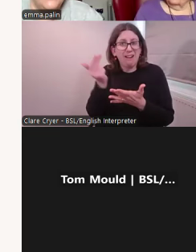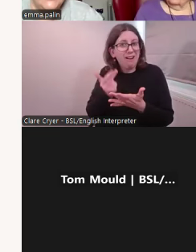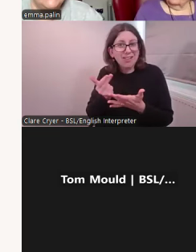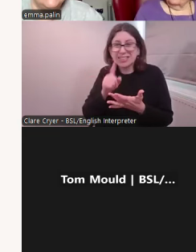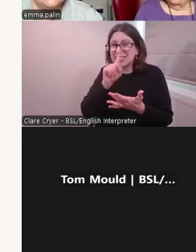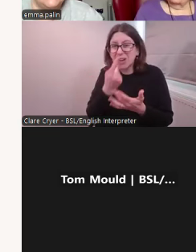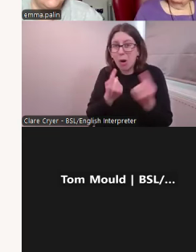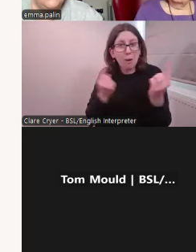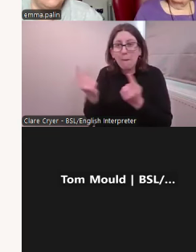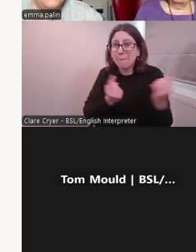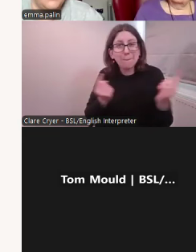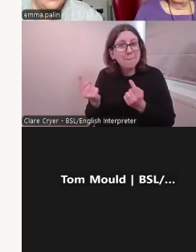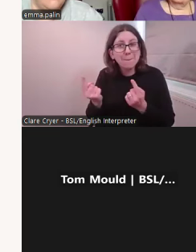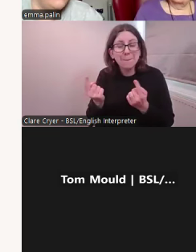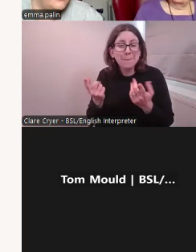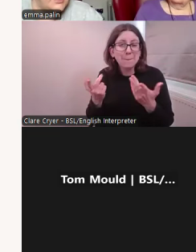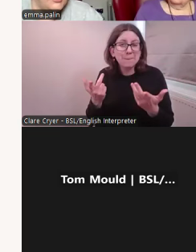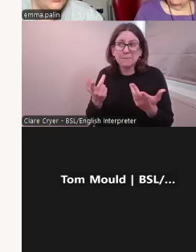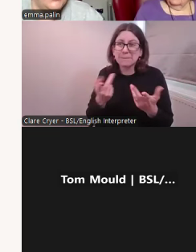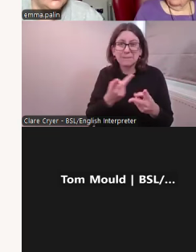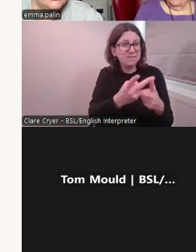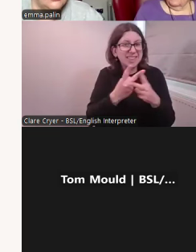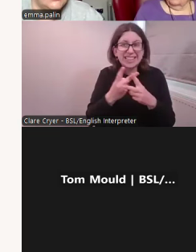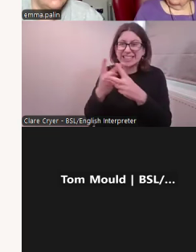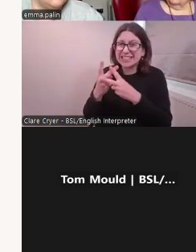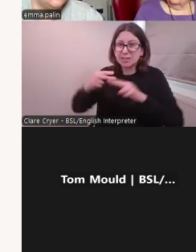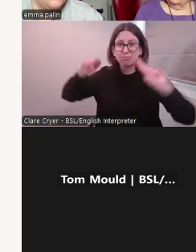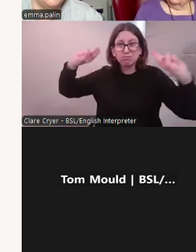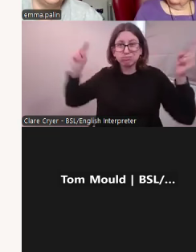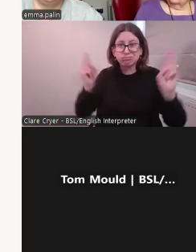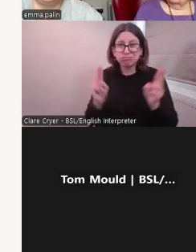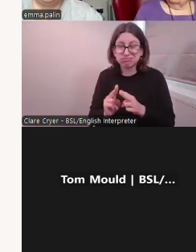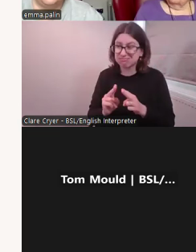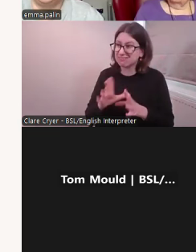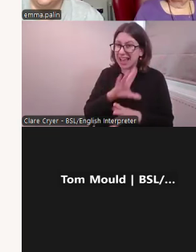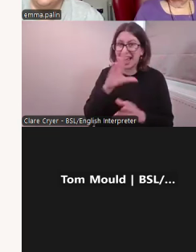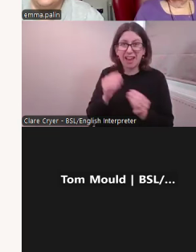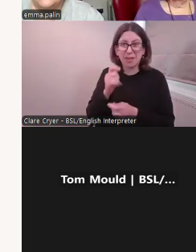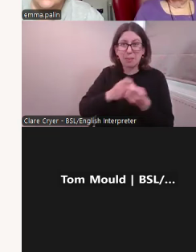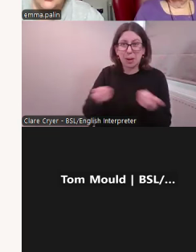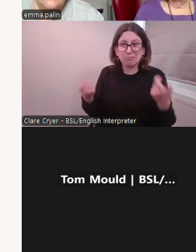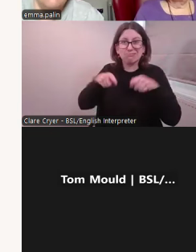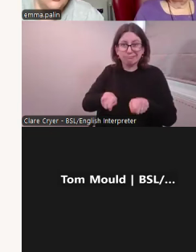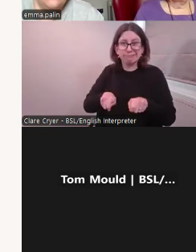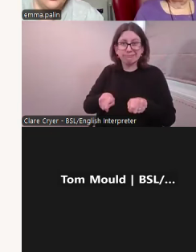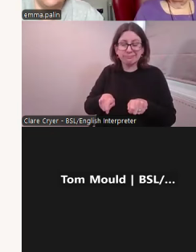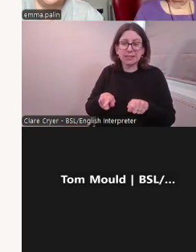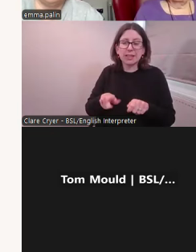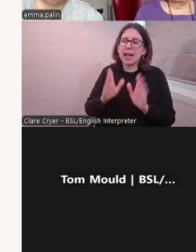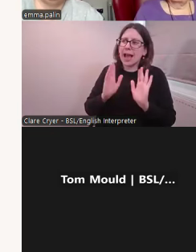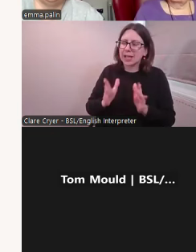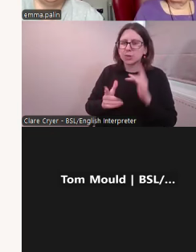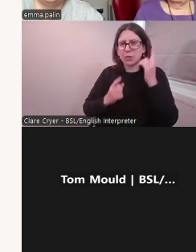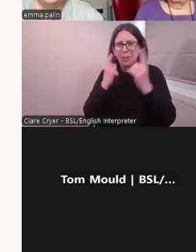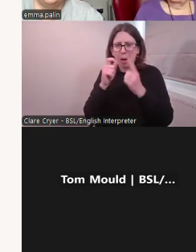have visits. Everything kind of went into lockdown. So we had to rethink how we were going to move the